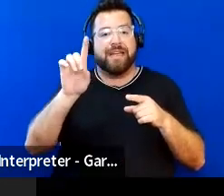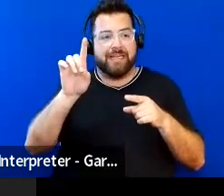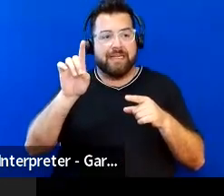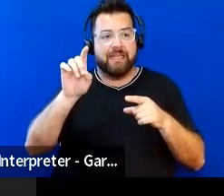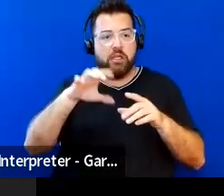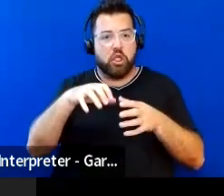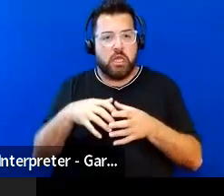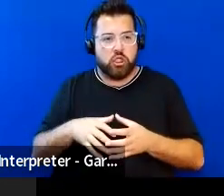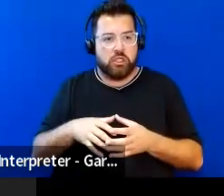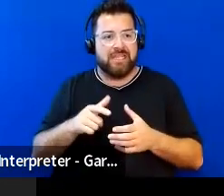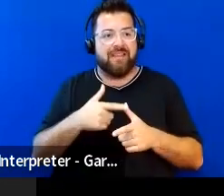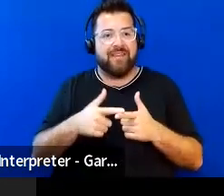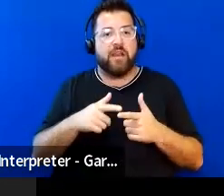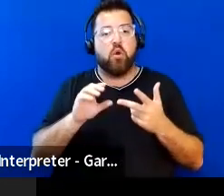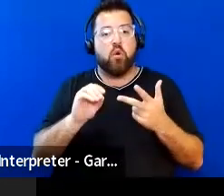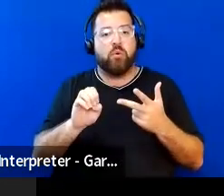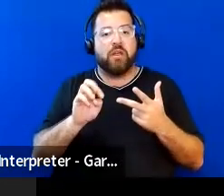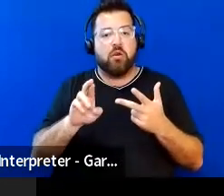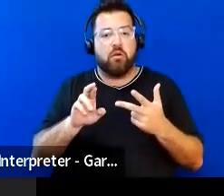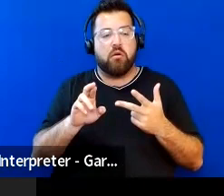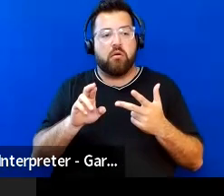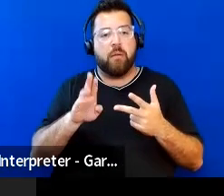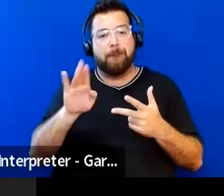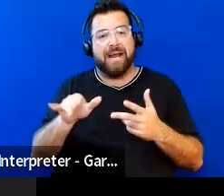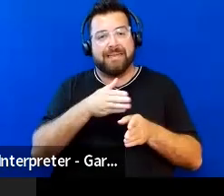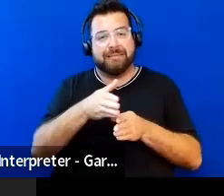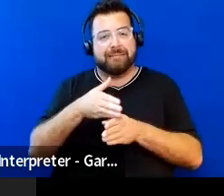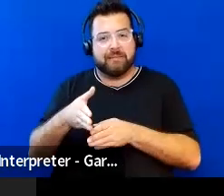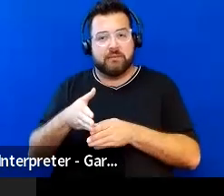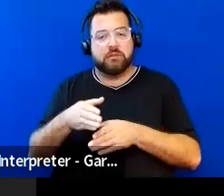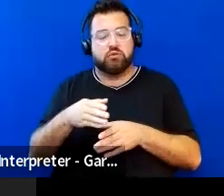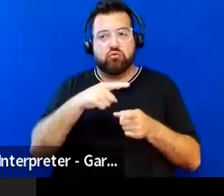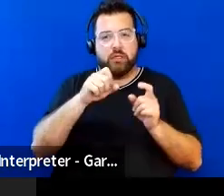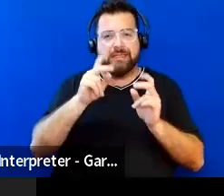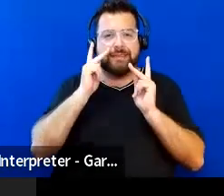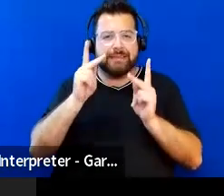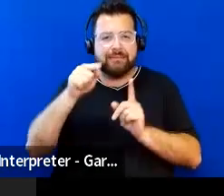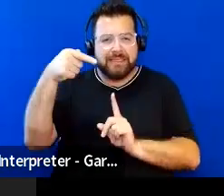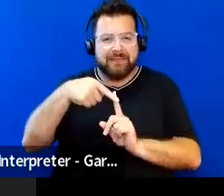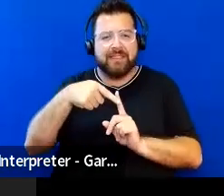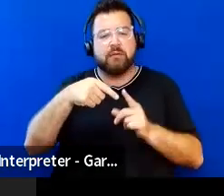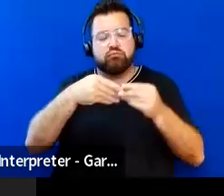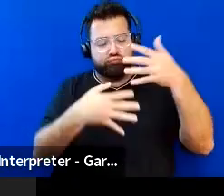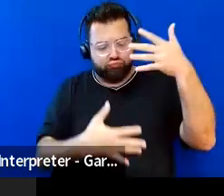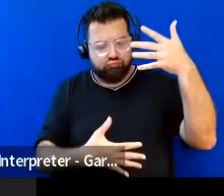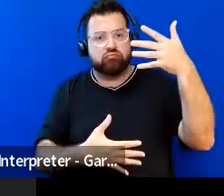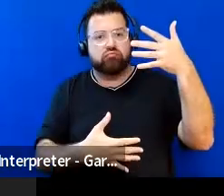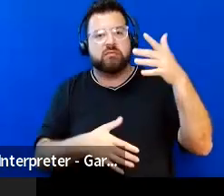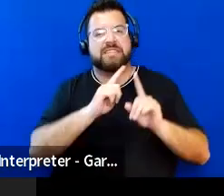if your discipline is there, you'll go to the discipline page, and it has a list of the